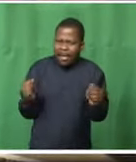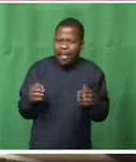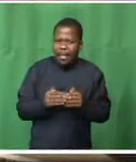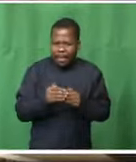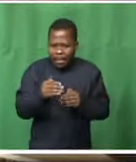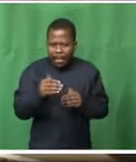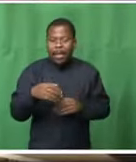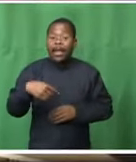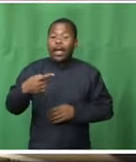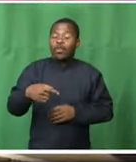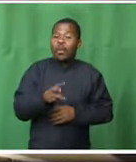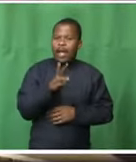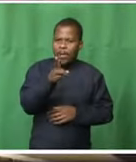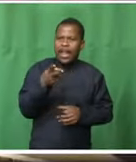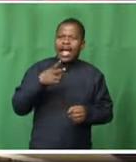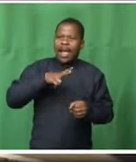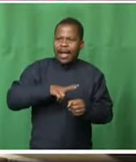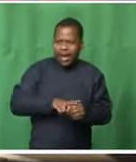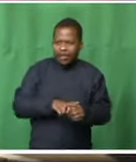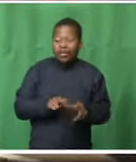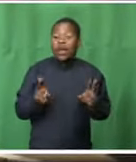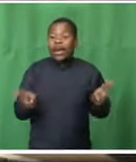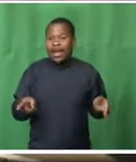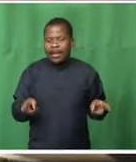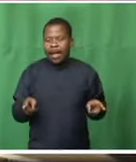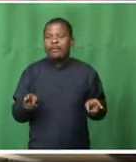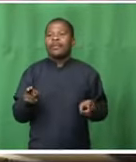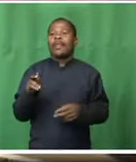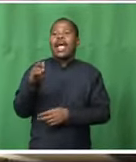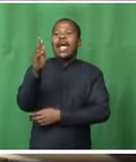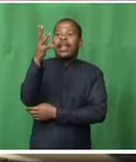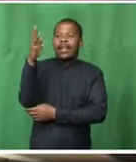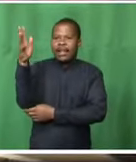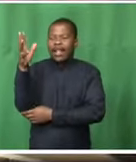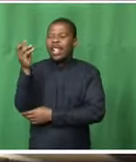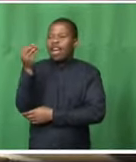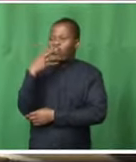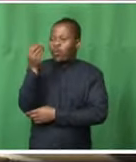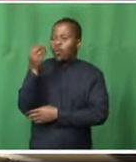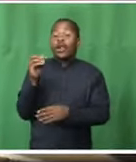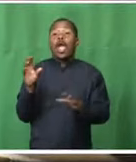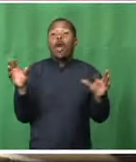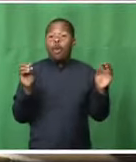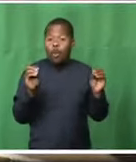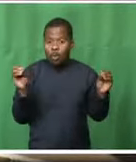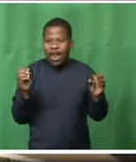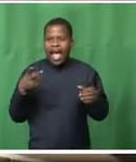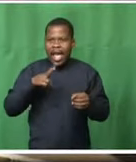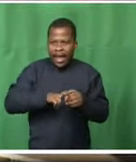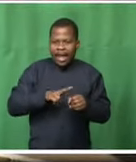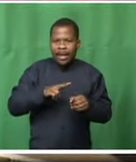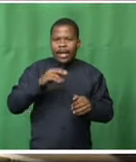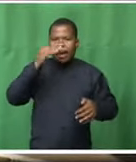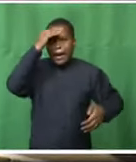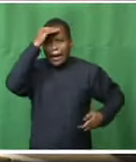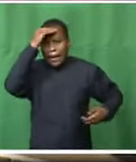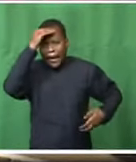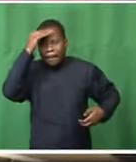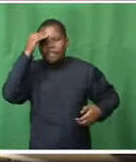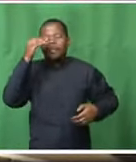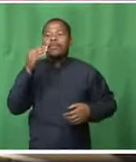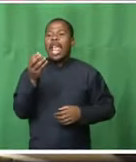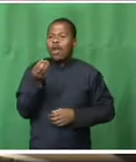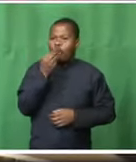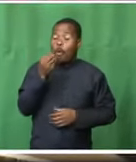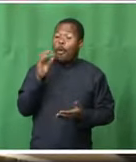you know, naturally, tihlahla, tibabete ma fruits. So as you all know, tingobeyane, the monkeys, they eat